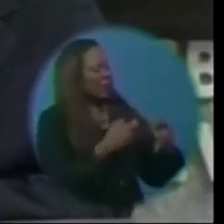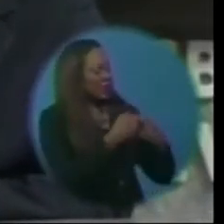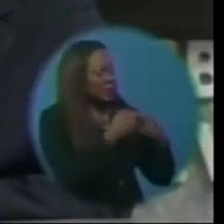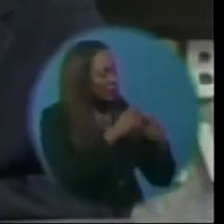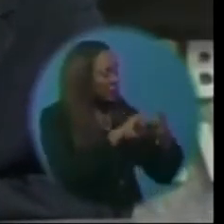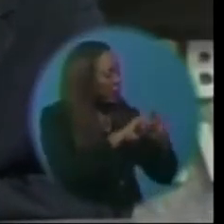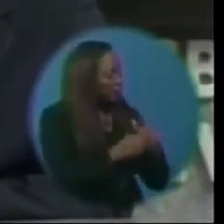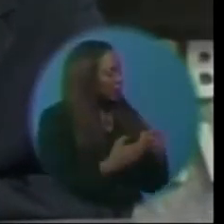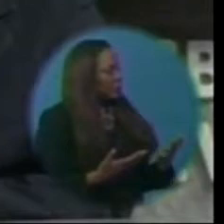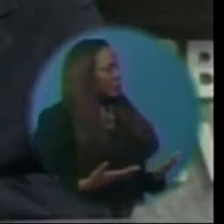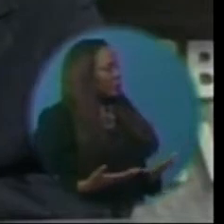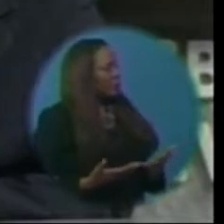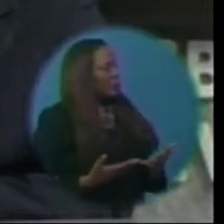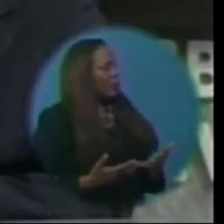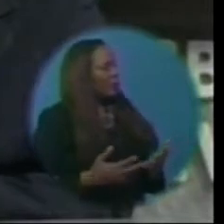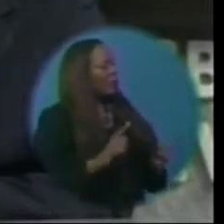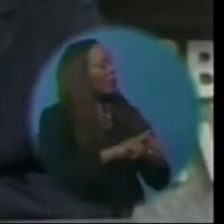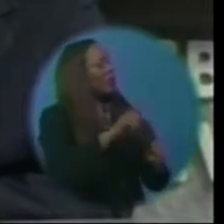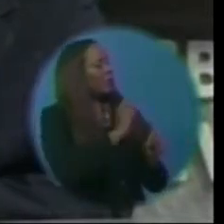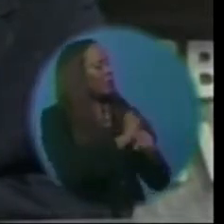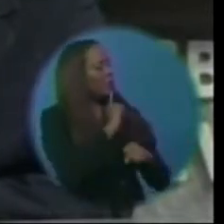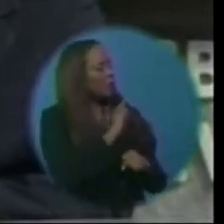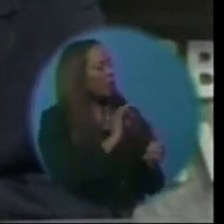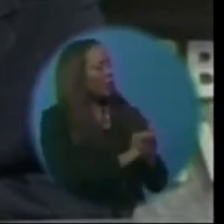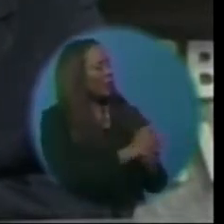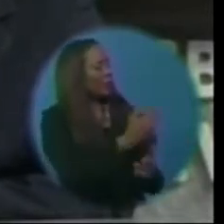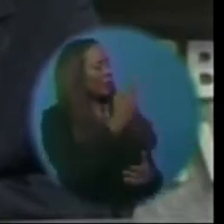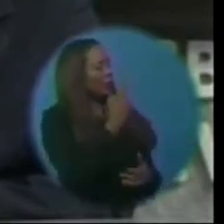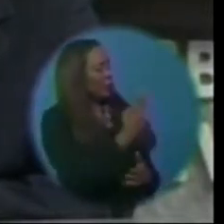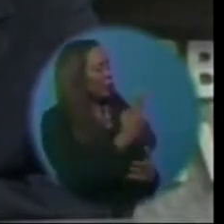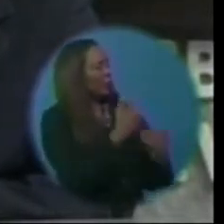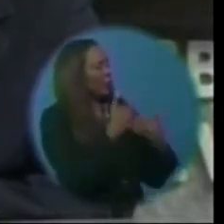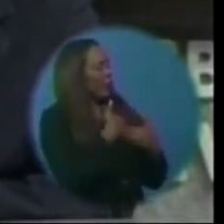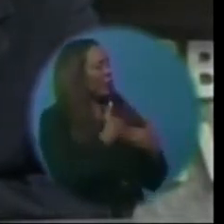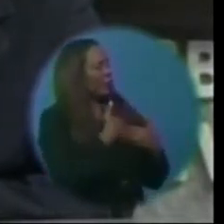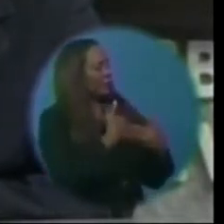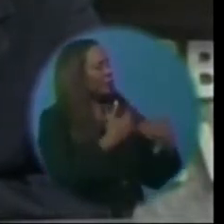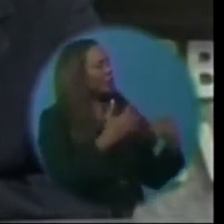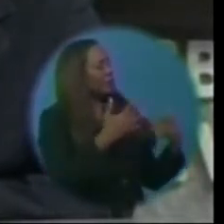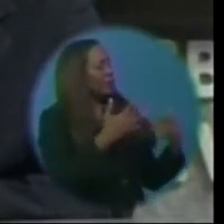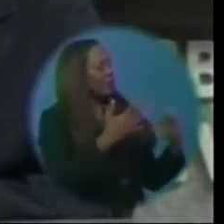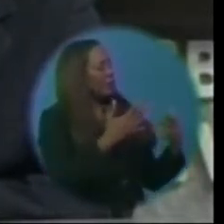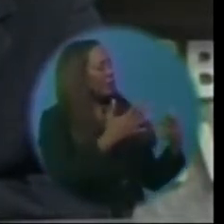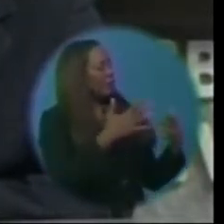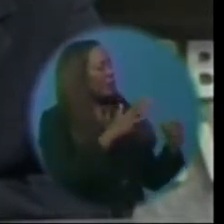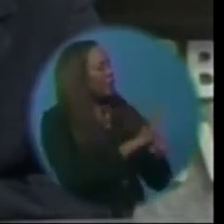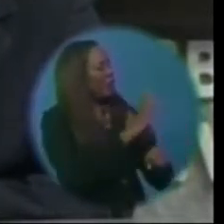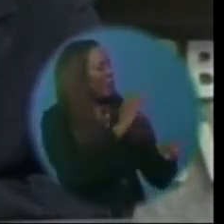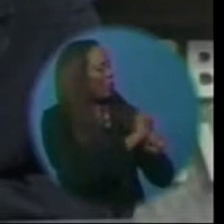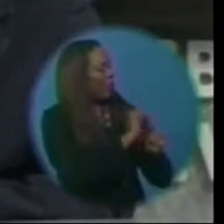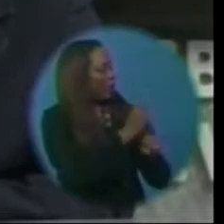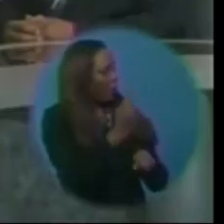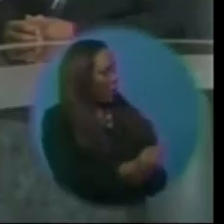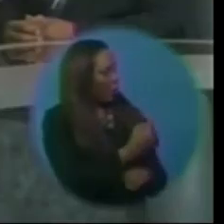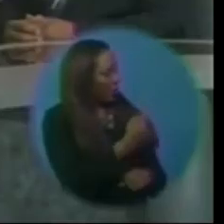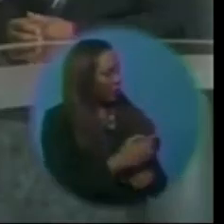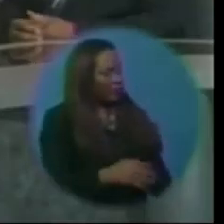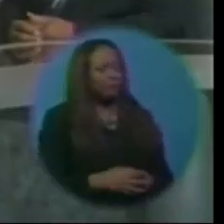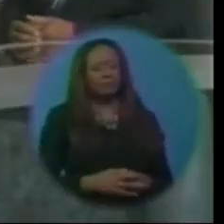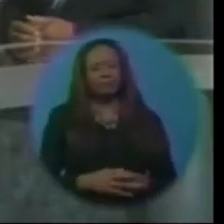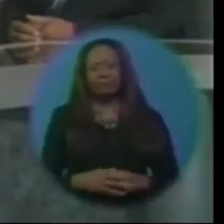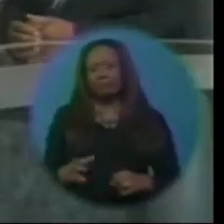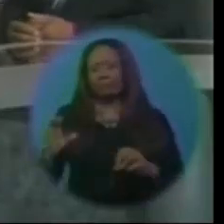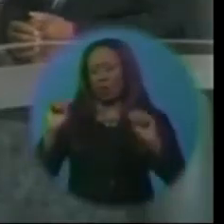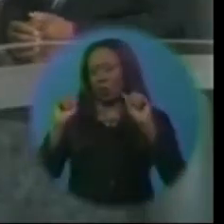components. And given that, we always make sure that we do manual restarts. Okay, fine. So now let's turn our attention to what is the